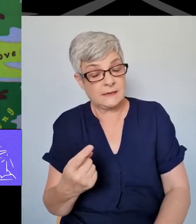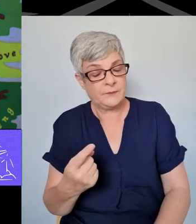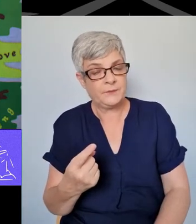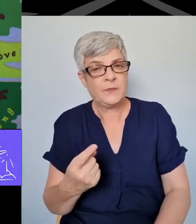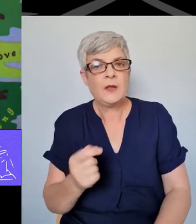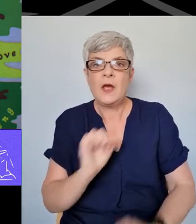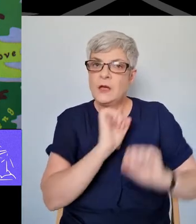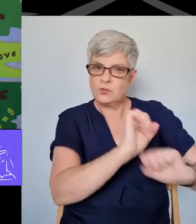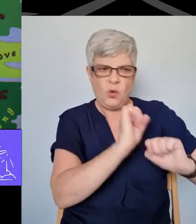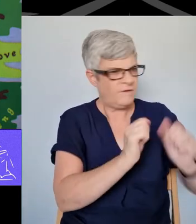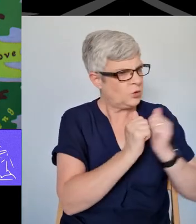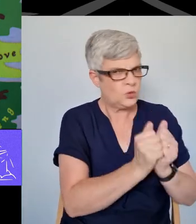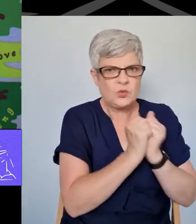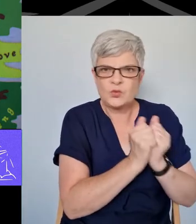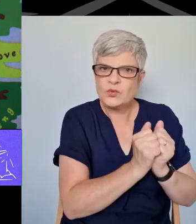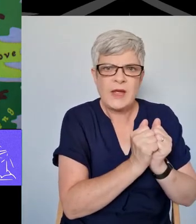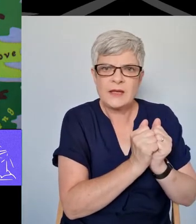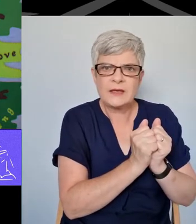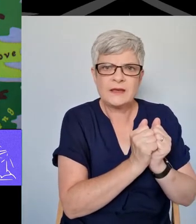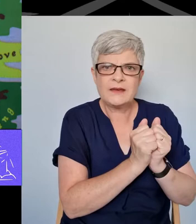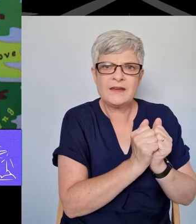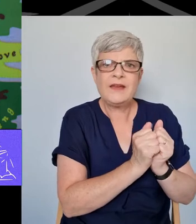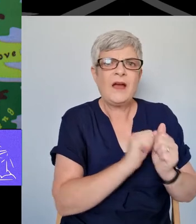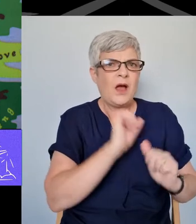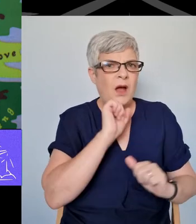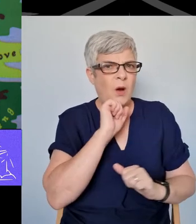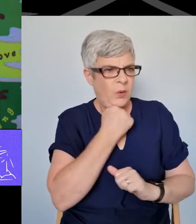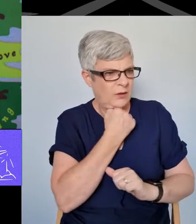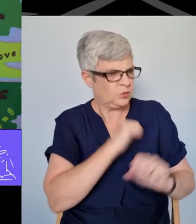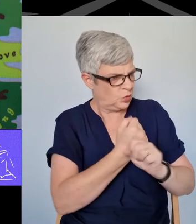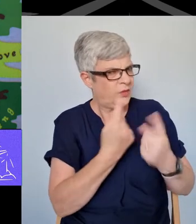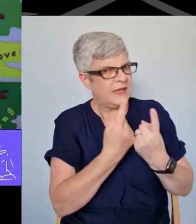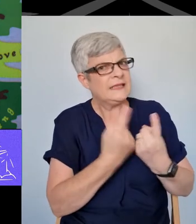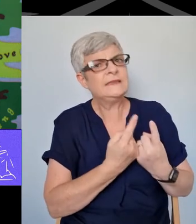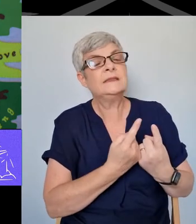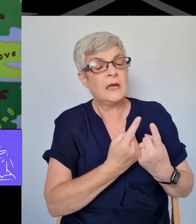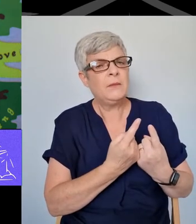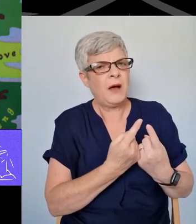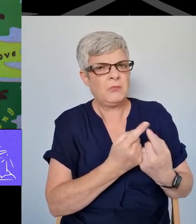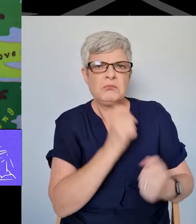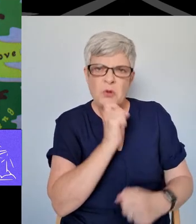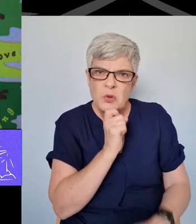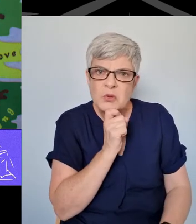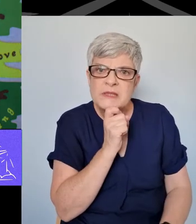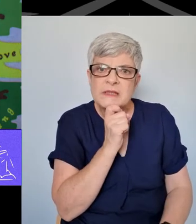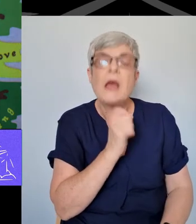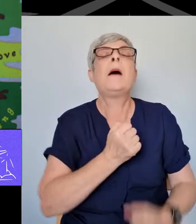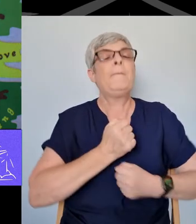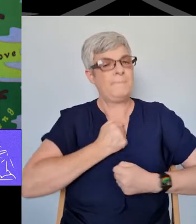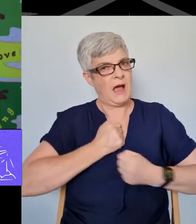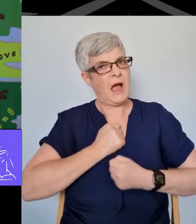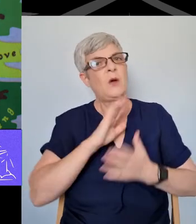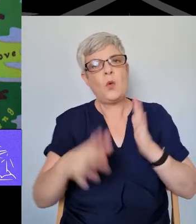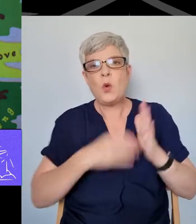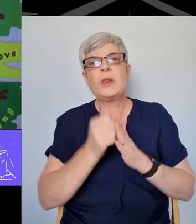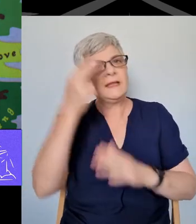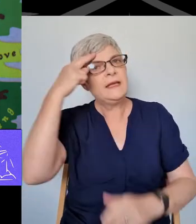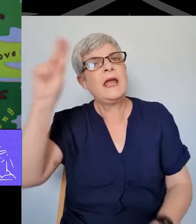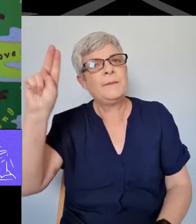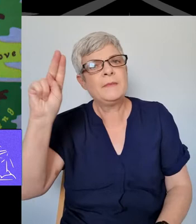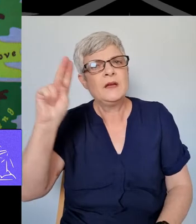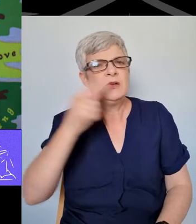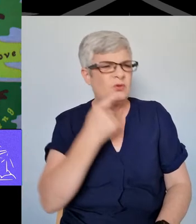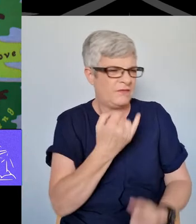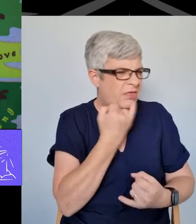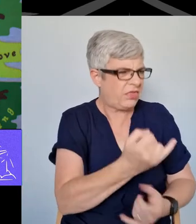is not for your sake, people of Israel, that I am going to do these things, but for the sake of my holy name, which you have